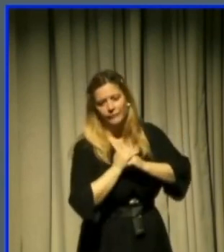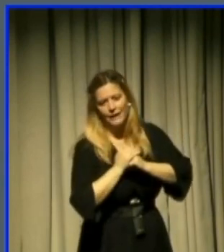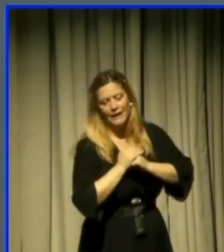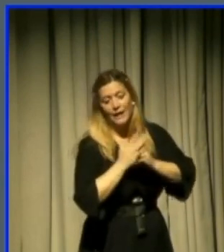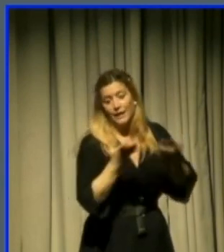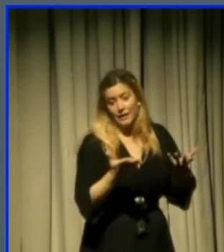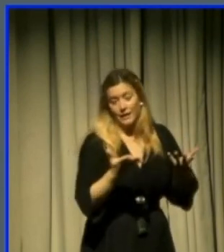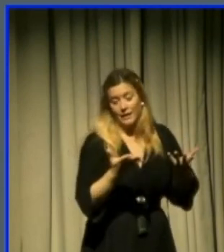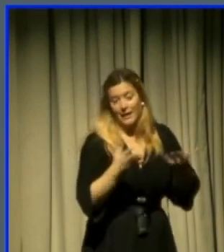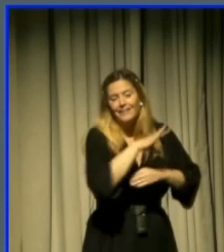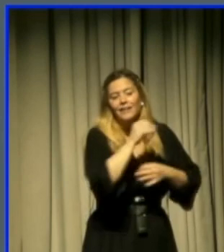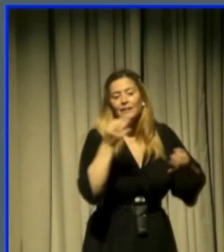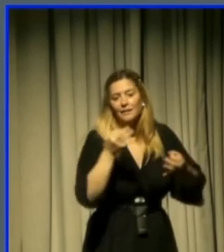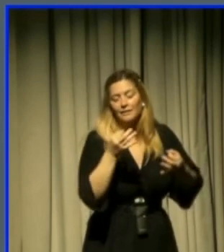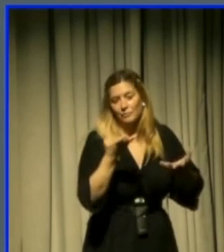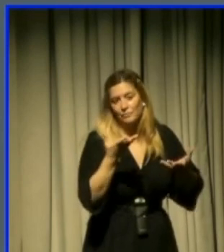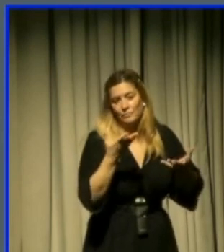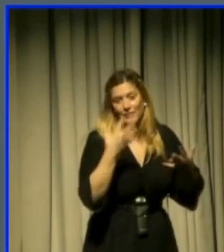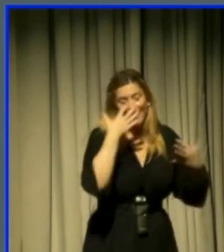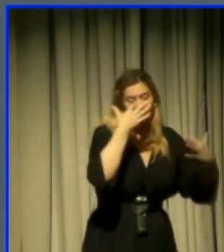changing completely with what is called